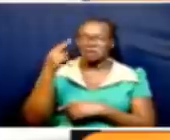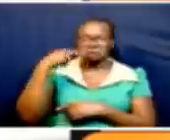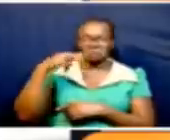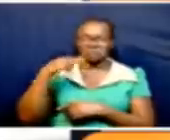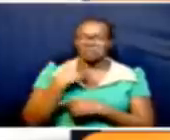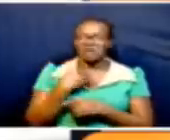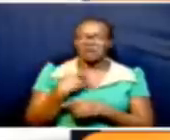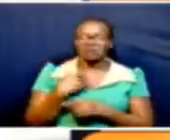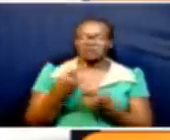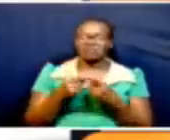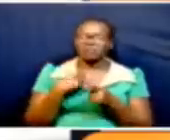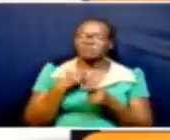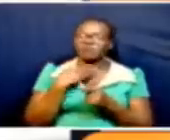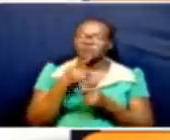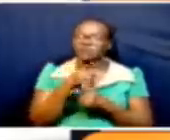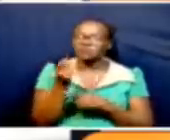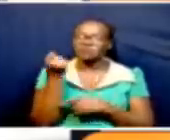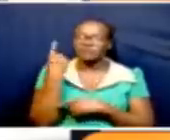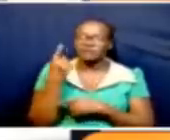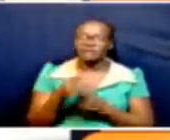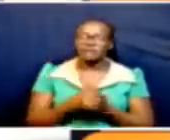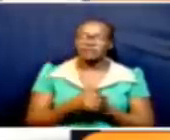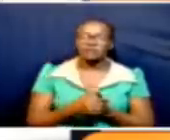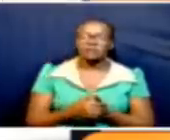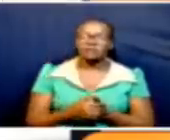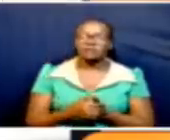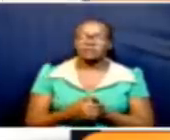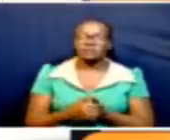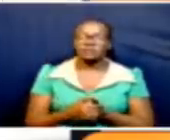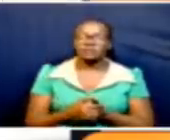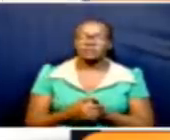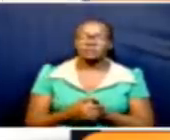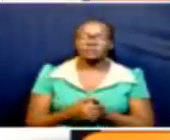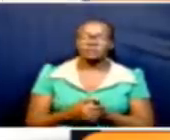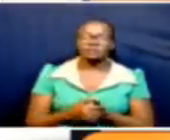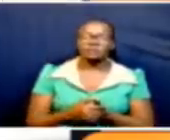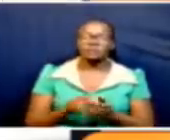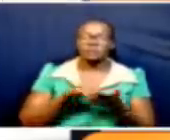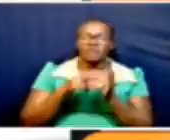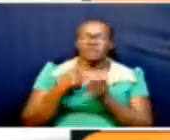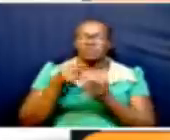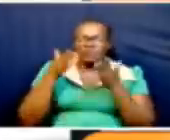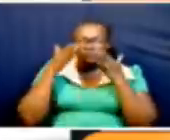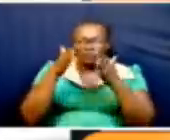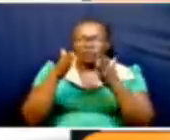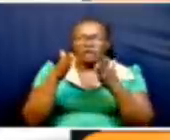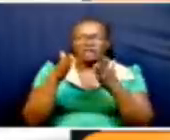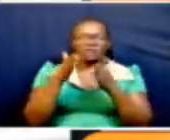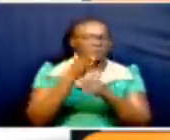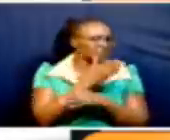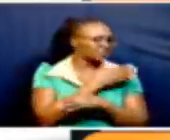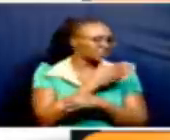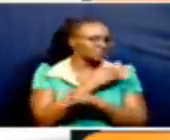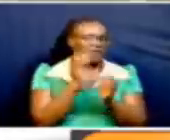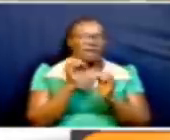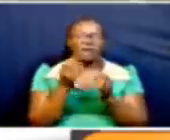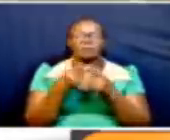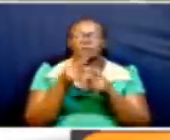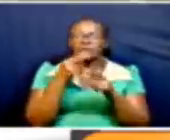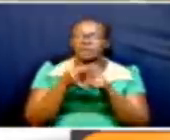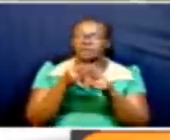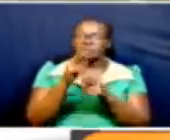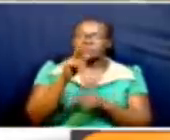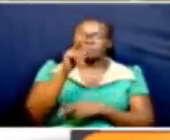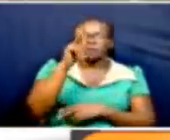Want you to understand. Yeah. Sometimes when I meet them, I talk to them. Like you have one great reporter here. What is this? Kato, what is his